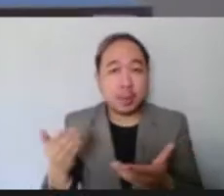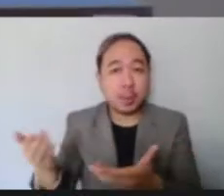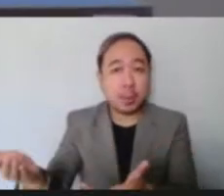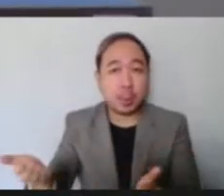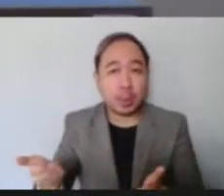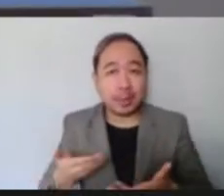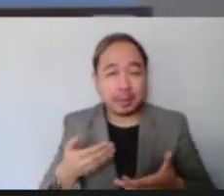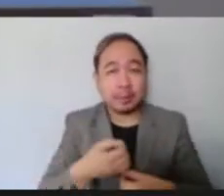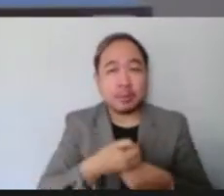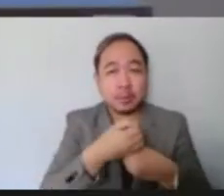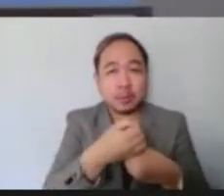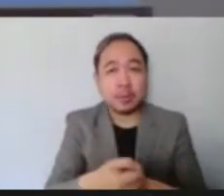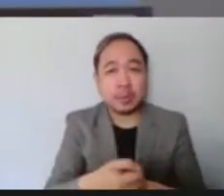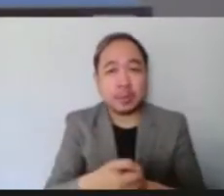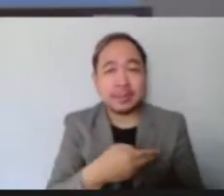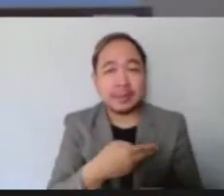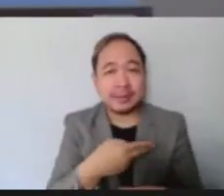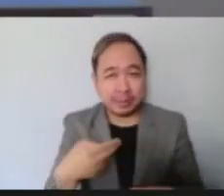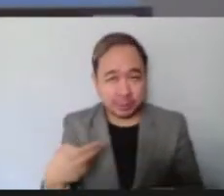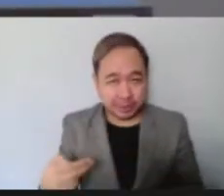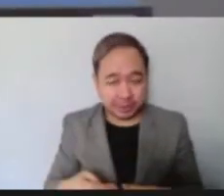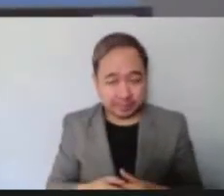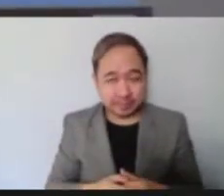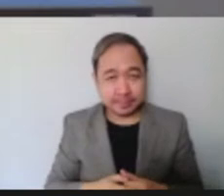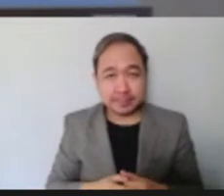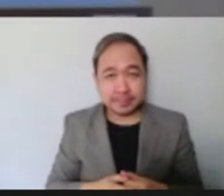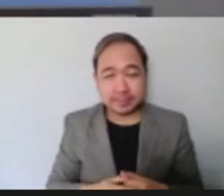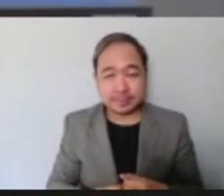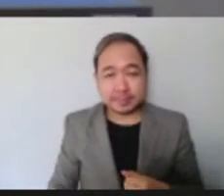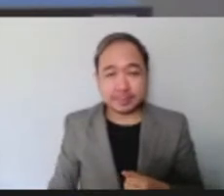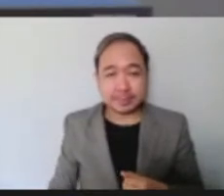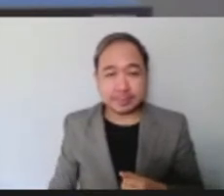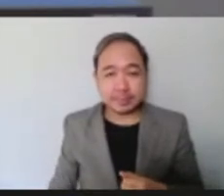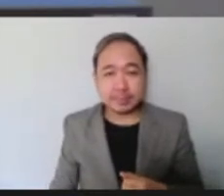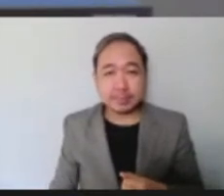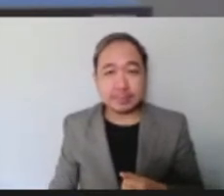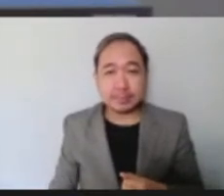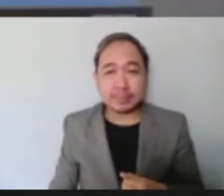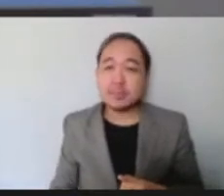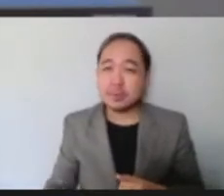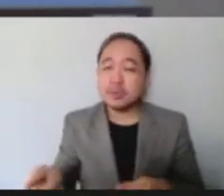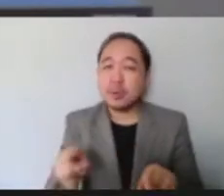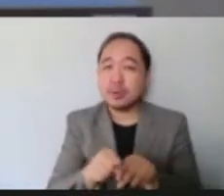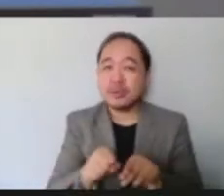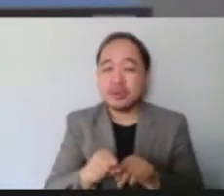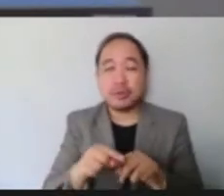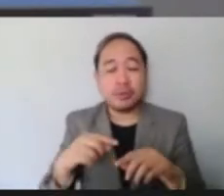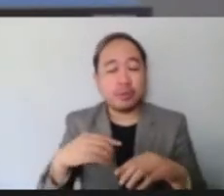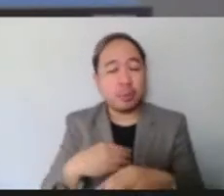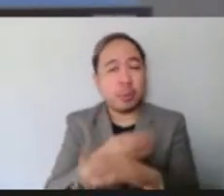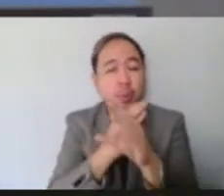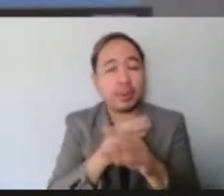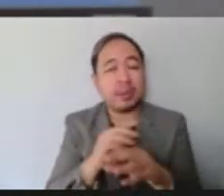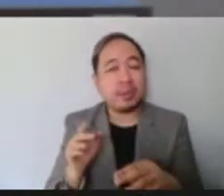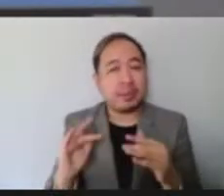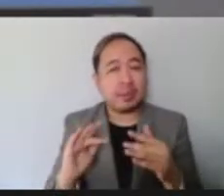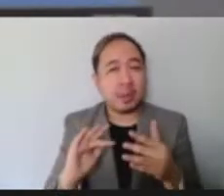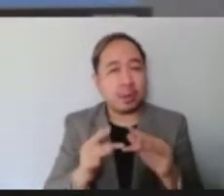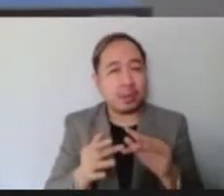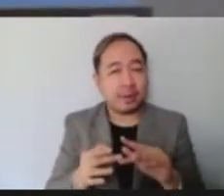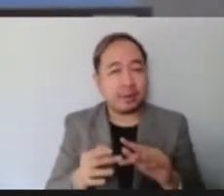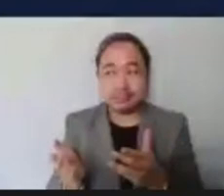delegate of the Republic of Indonesia uh whom I understand is also joining us online you have the